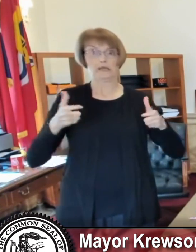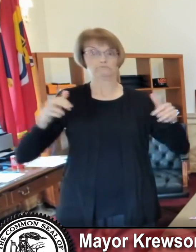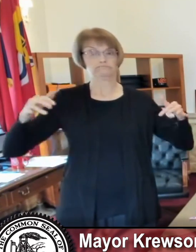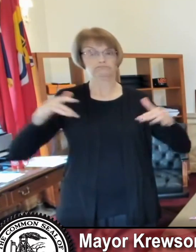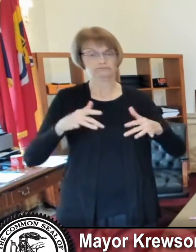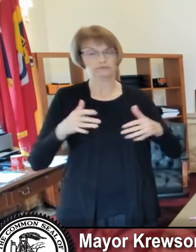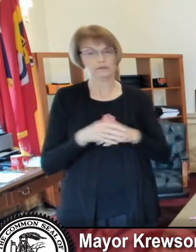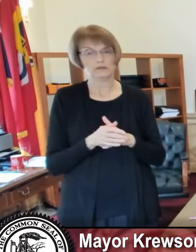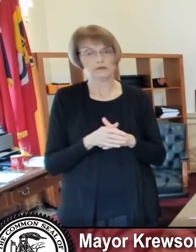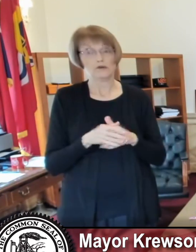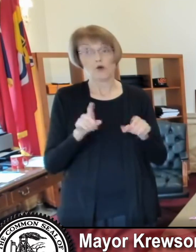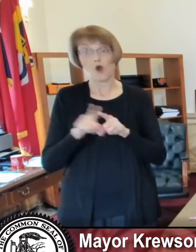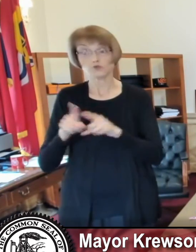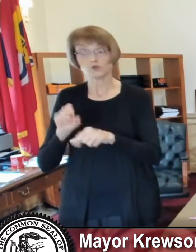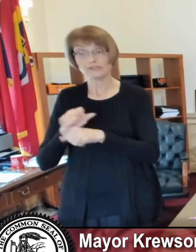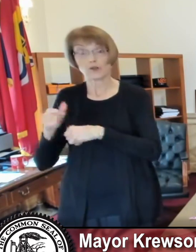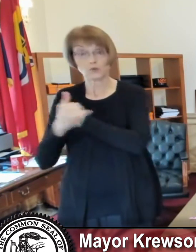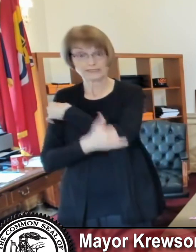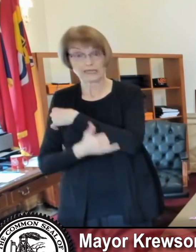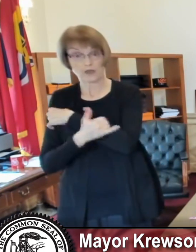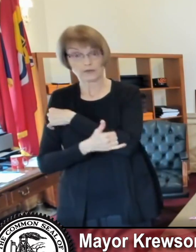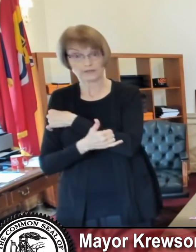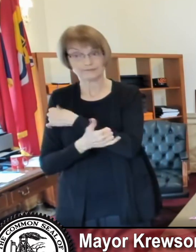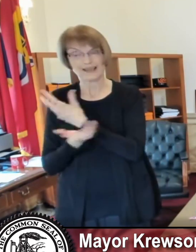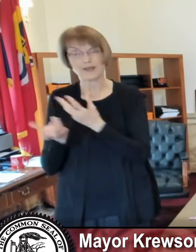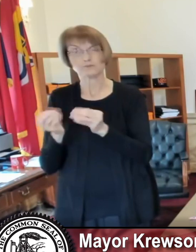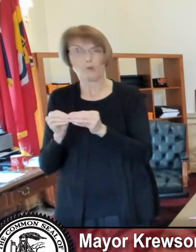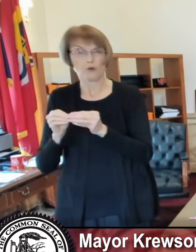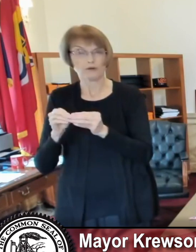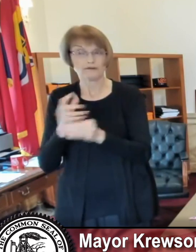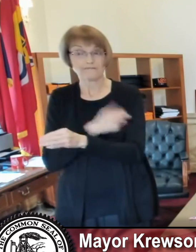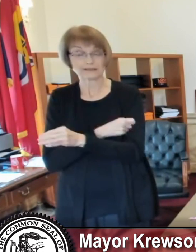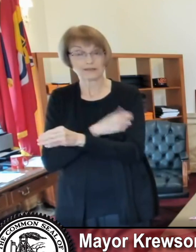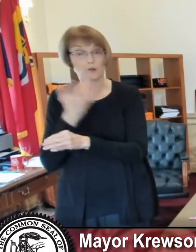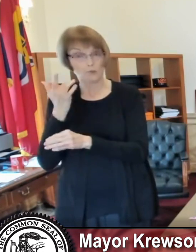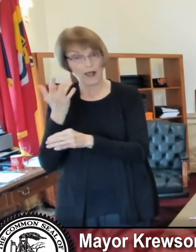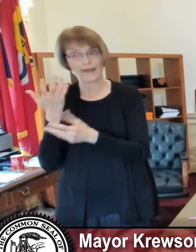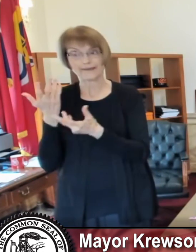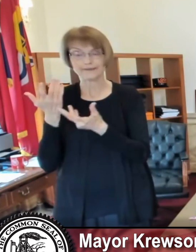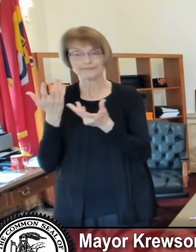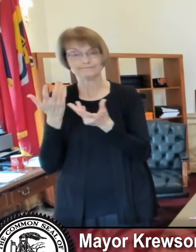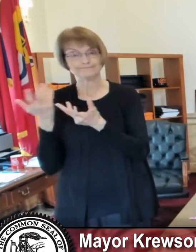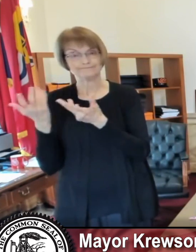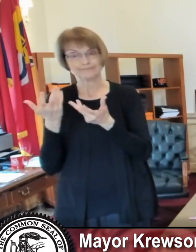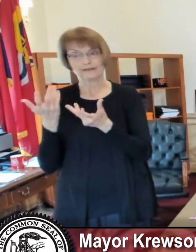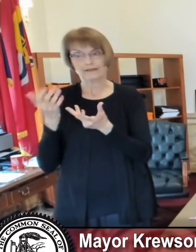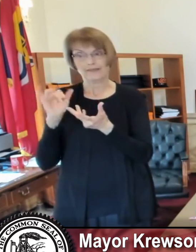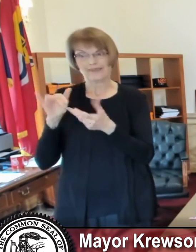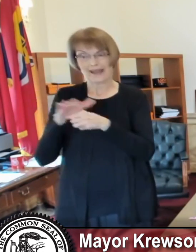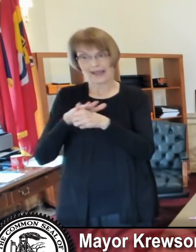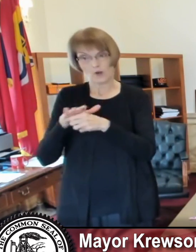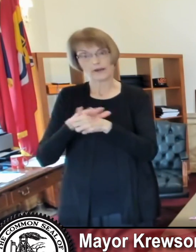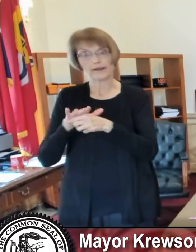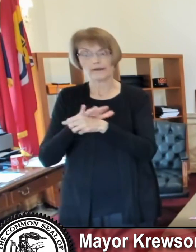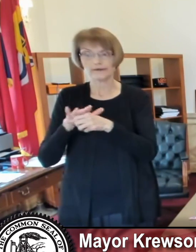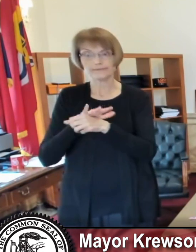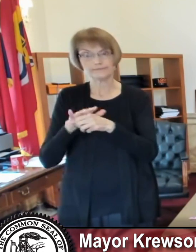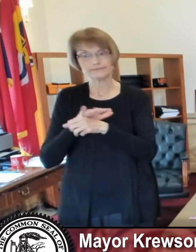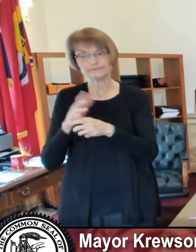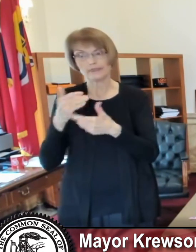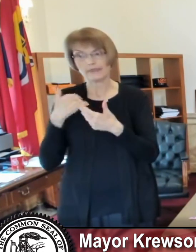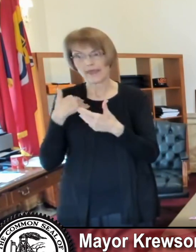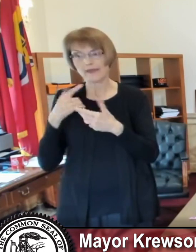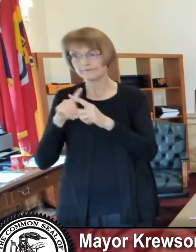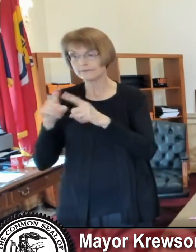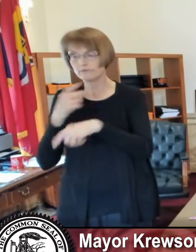based on your income, but that certainly will help a lot of working families. So between the stimulus money, if you're a family of 4, you'll get a